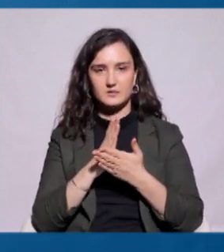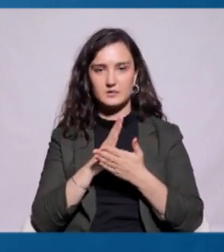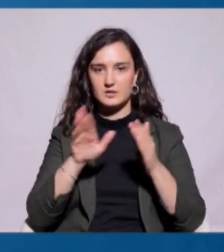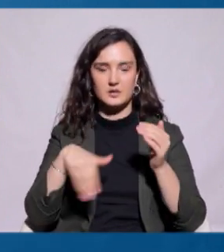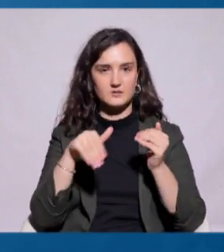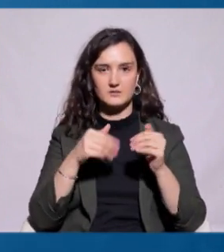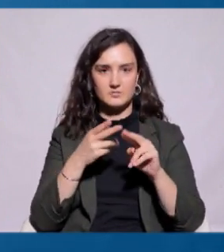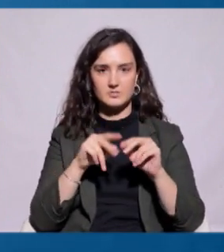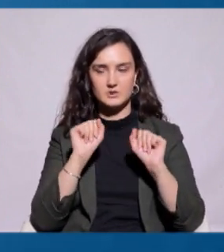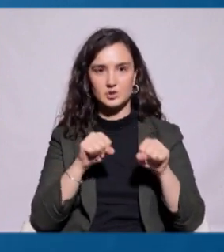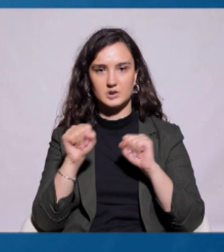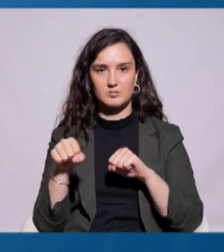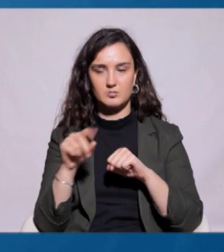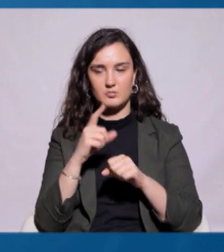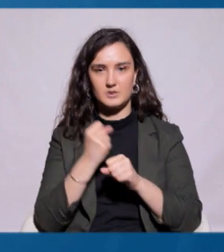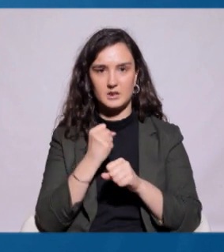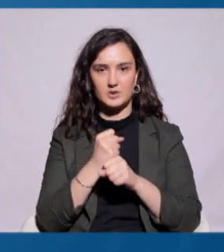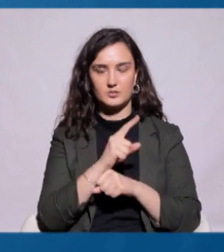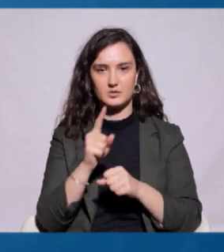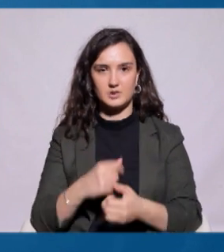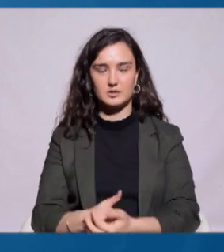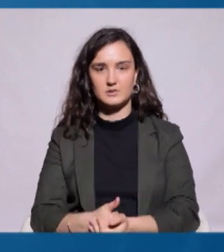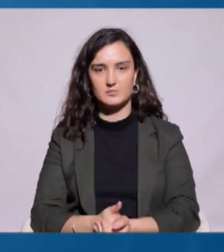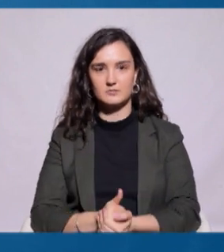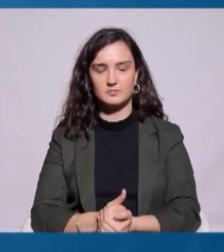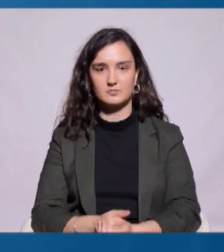doesn't have the ability to do something.